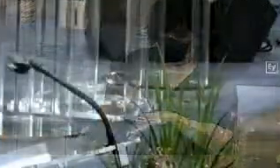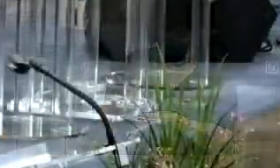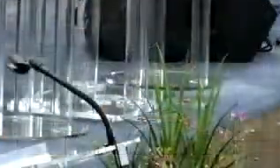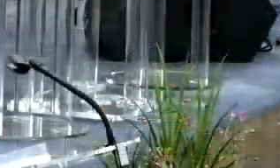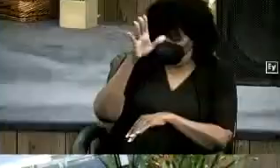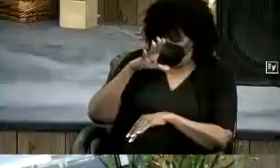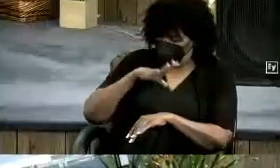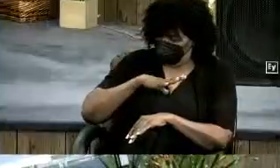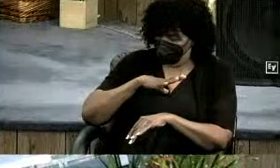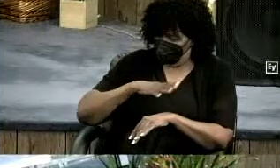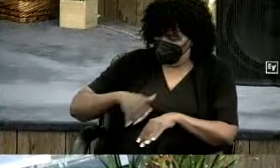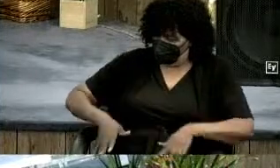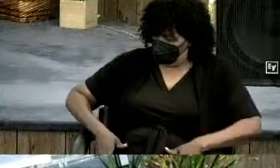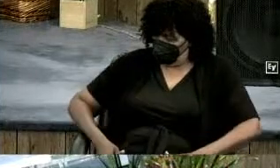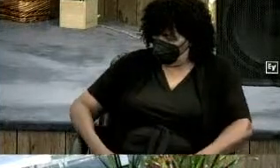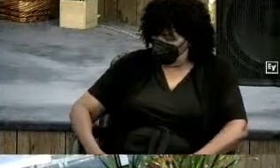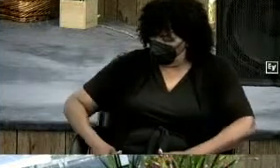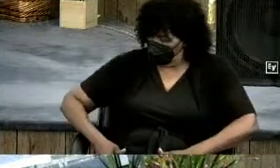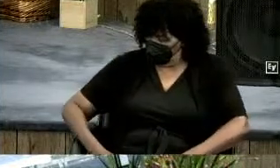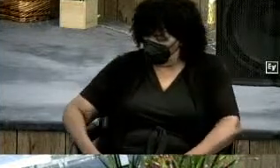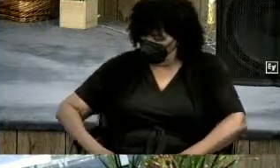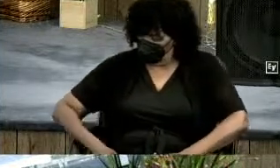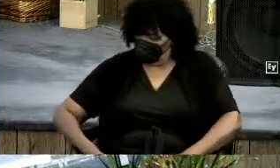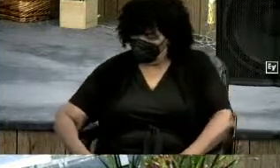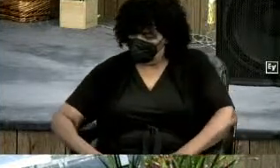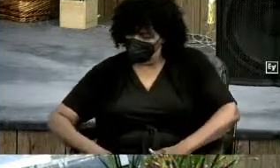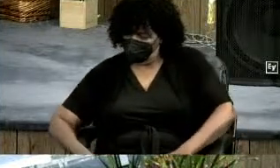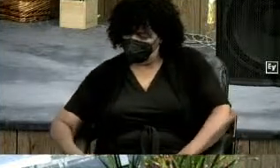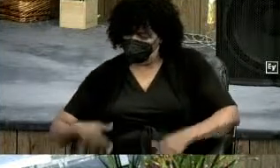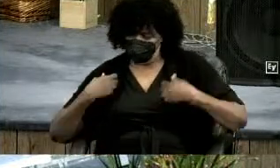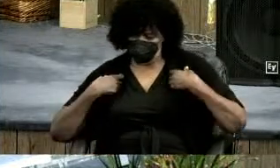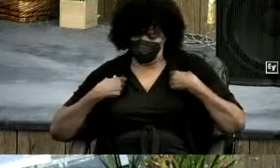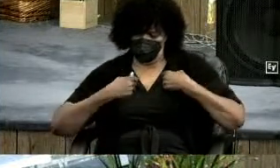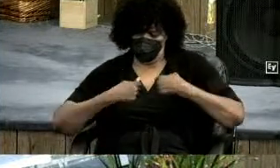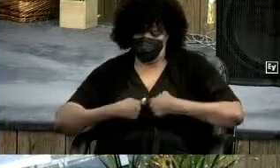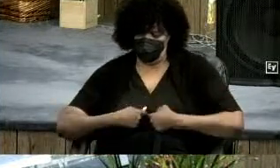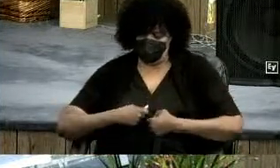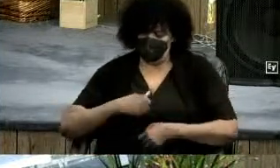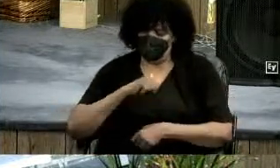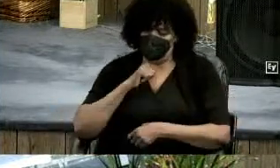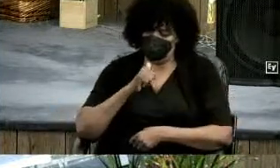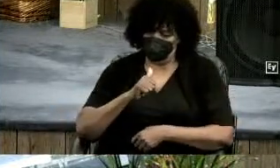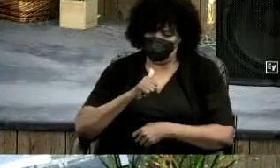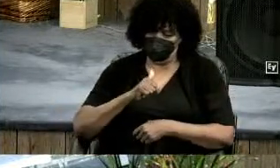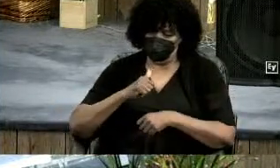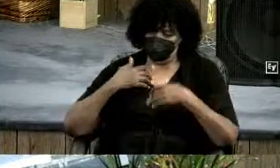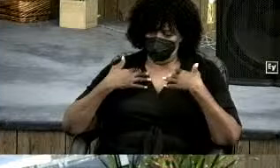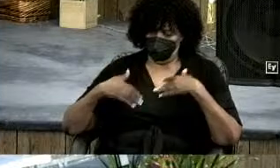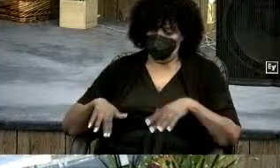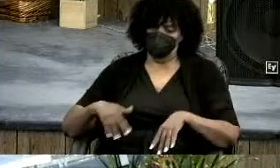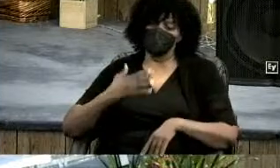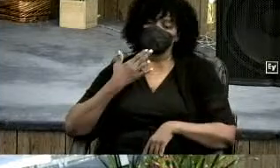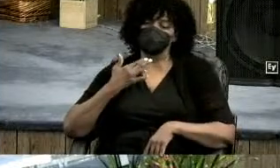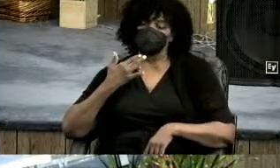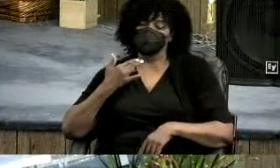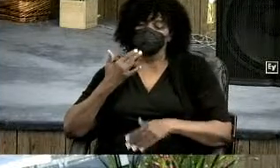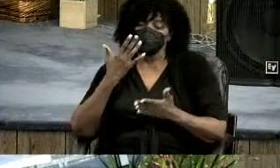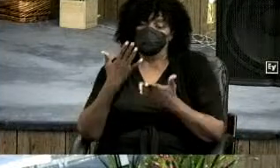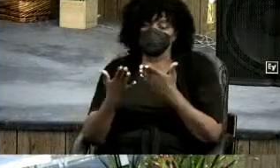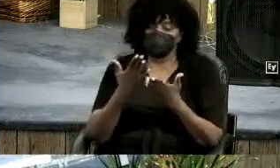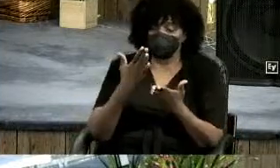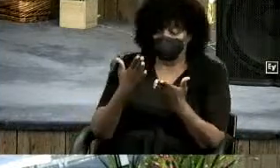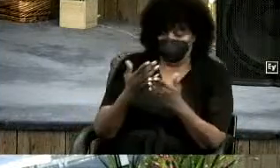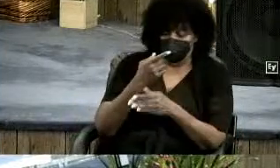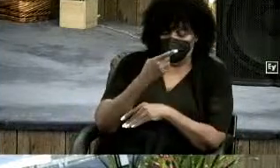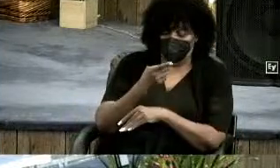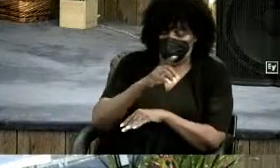Because she liked to wear jeans, and because she liked polos, and she didn't like a bunch of cute dresses, somebody told her, well, maybe you don't like